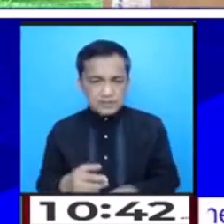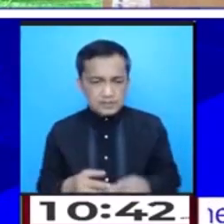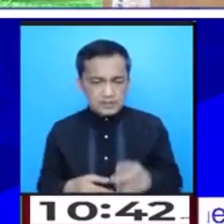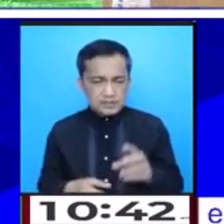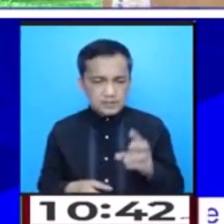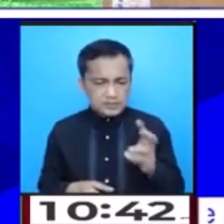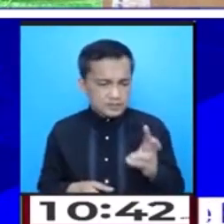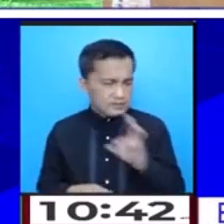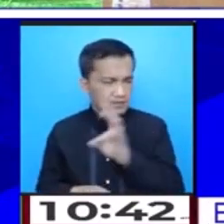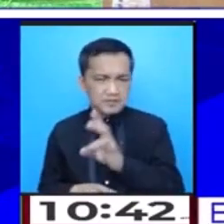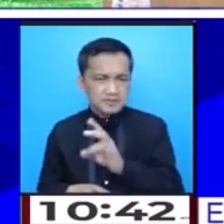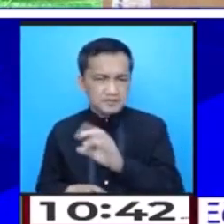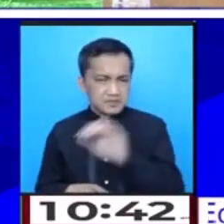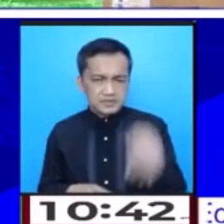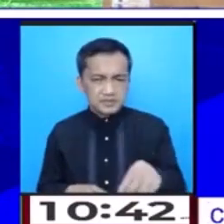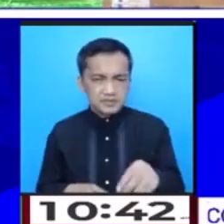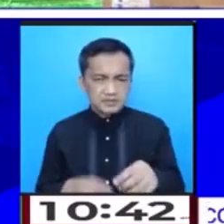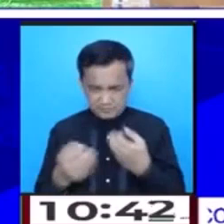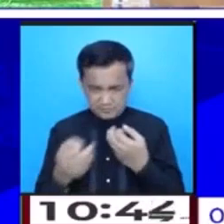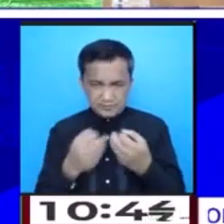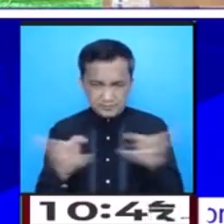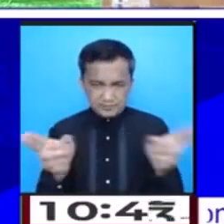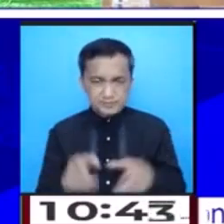little explanation, sir. Thank you.